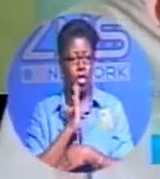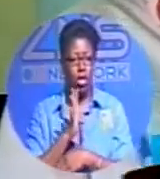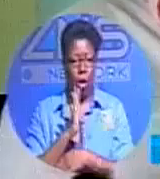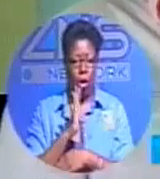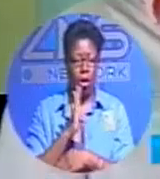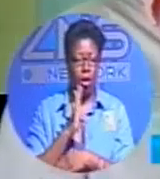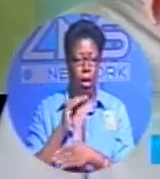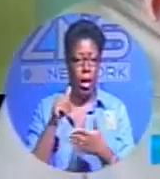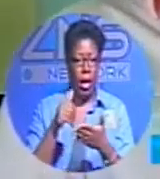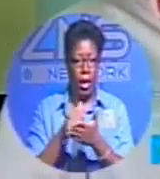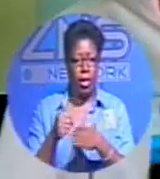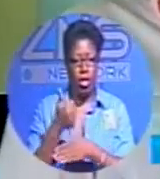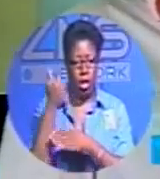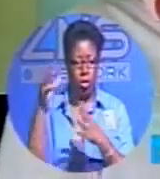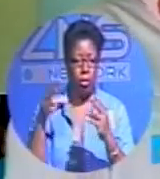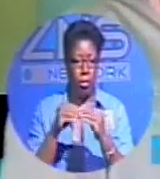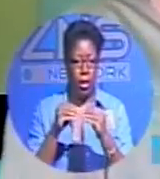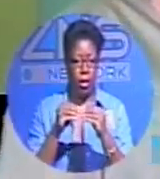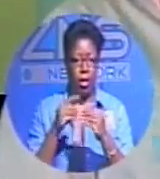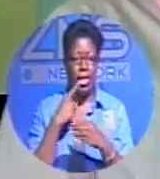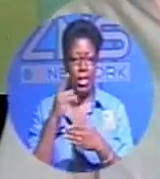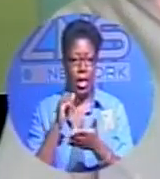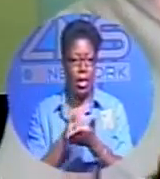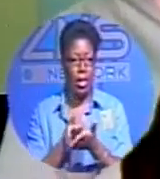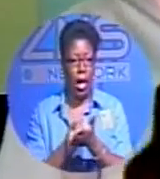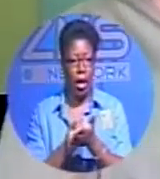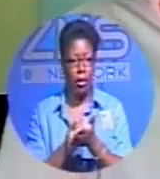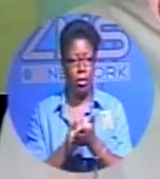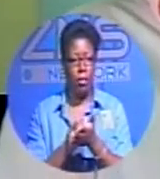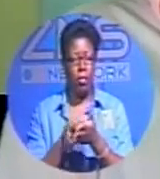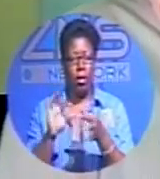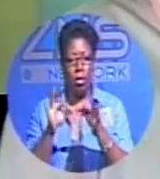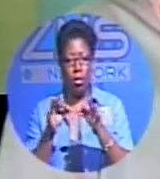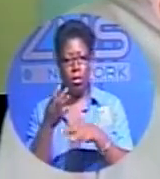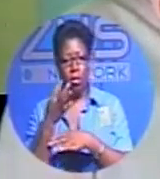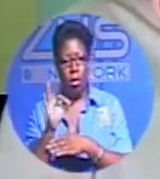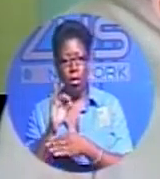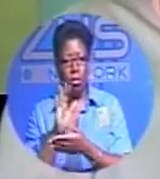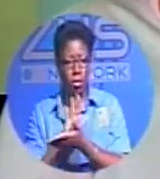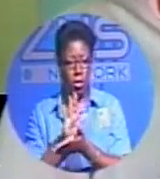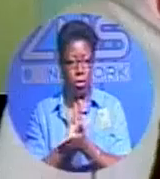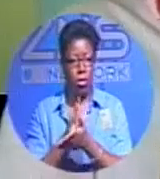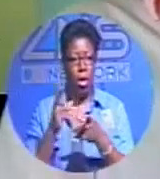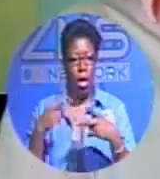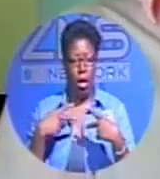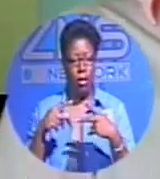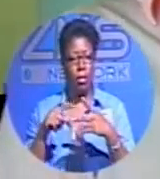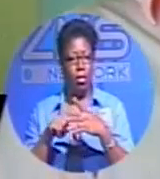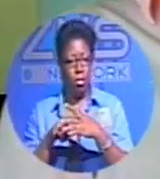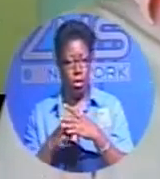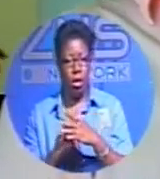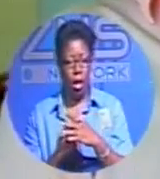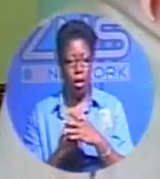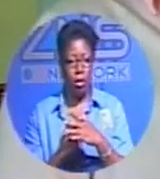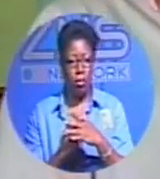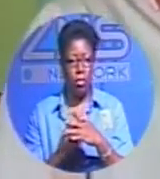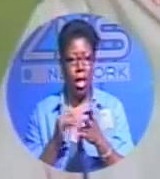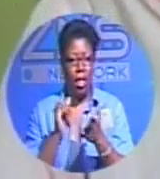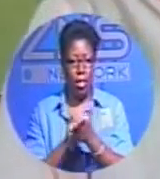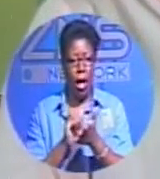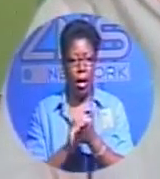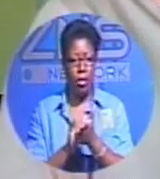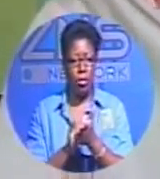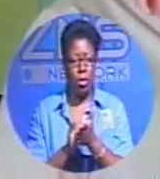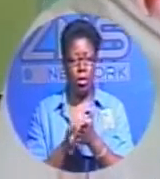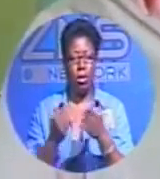65th annual general meeting. And when he said that the repairs have begun, that alone